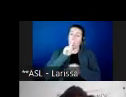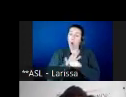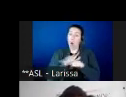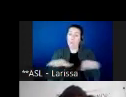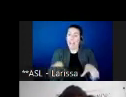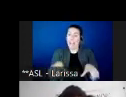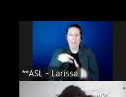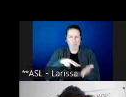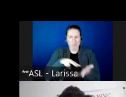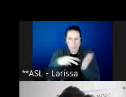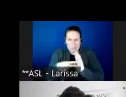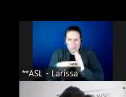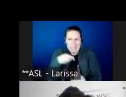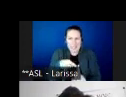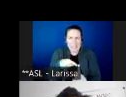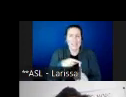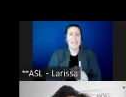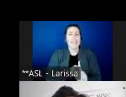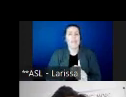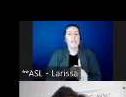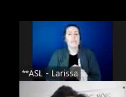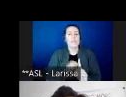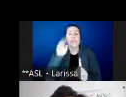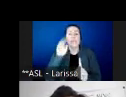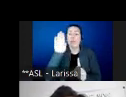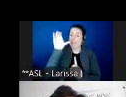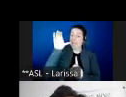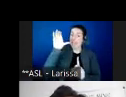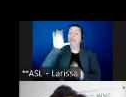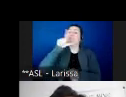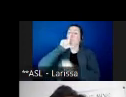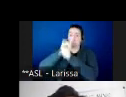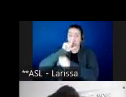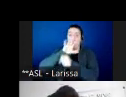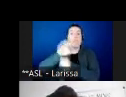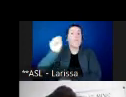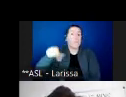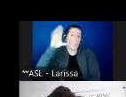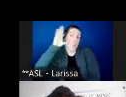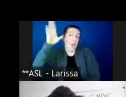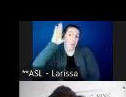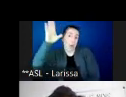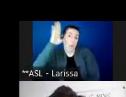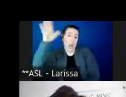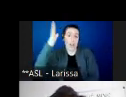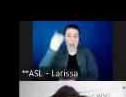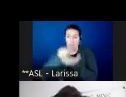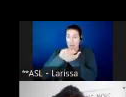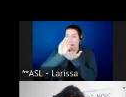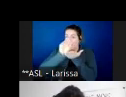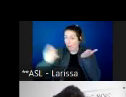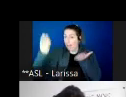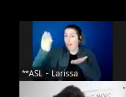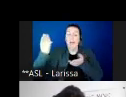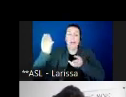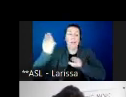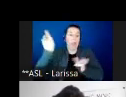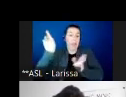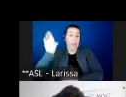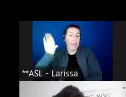we use that to refer to BC's commitments or funding allocations where